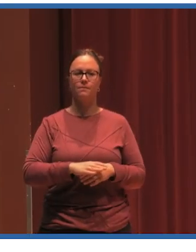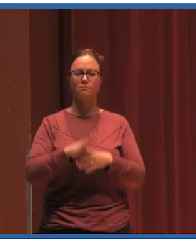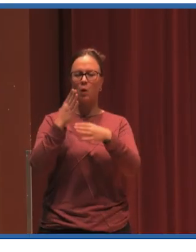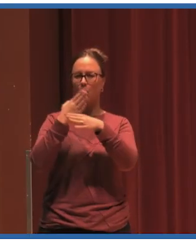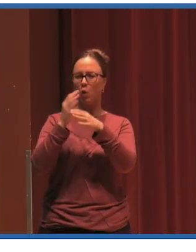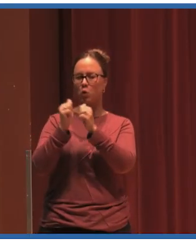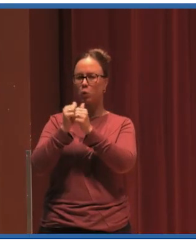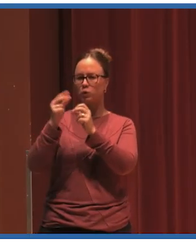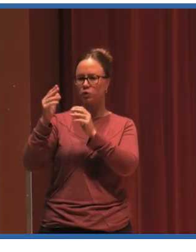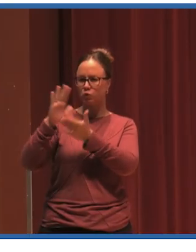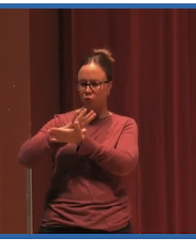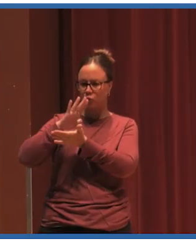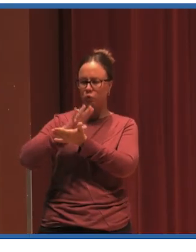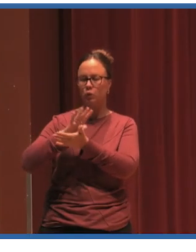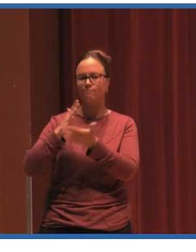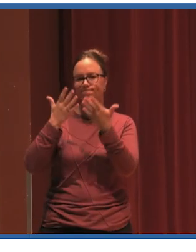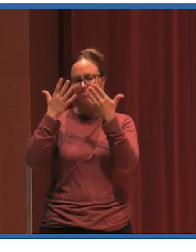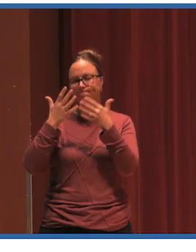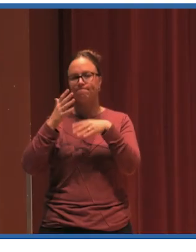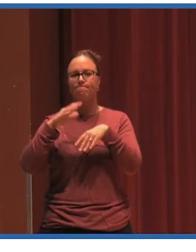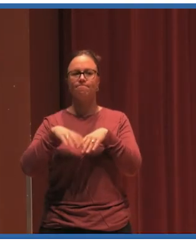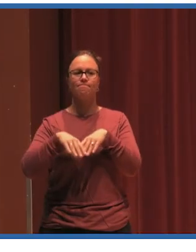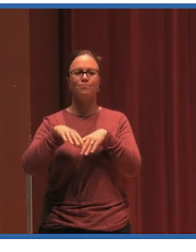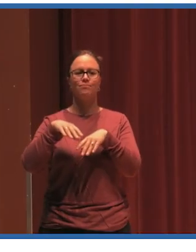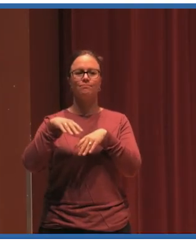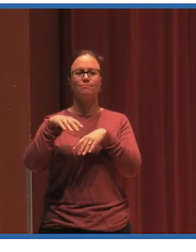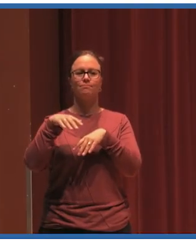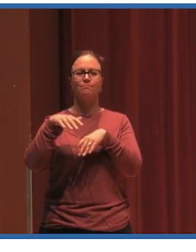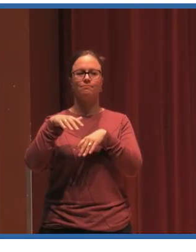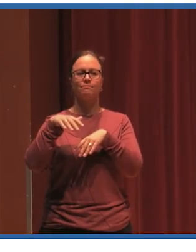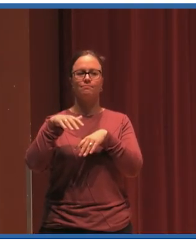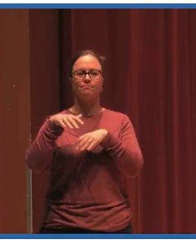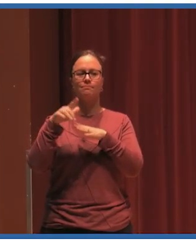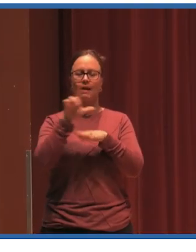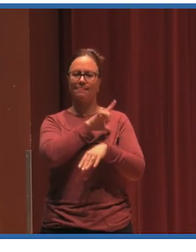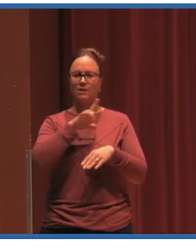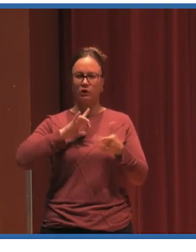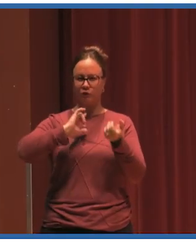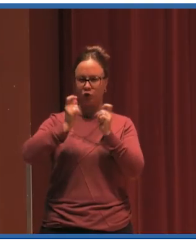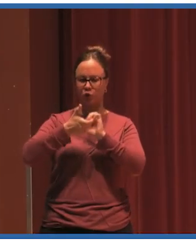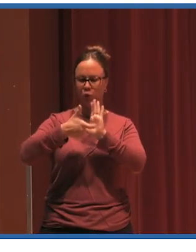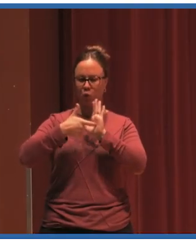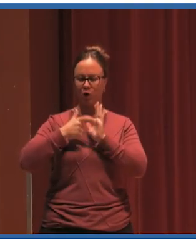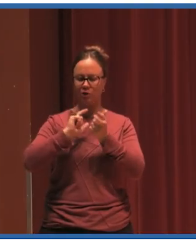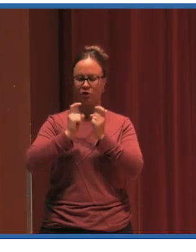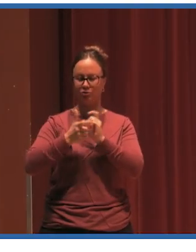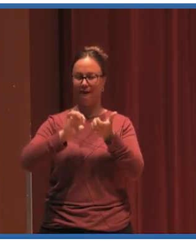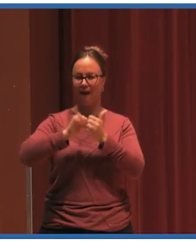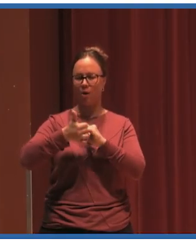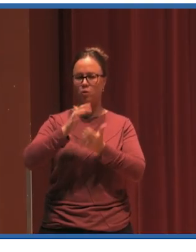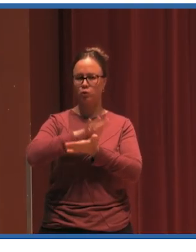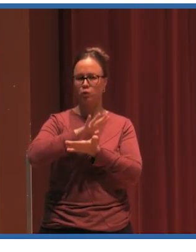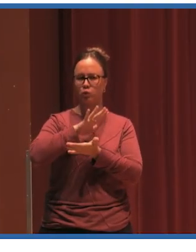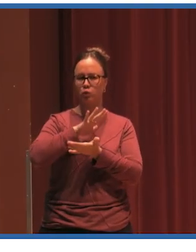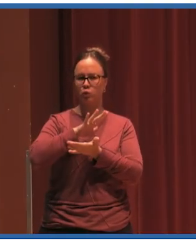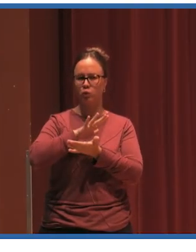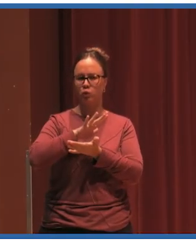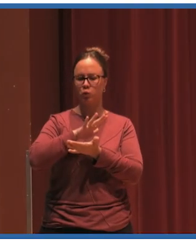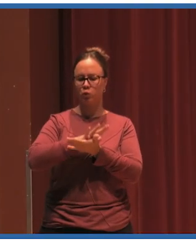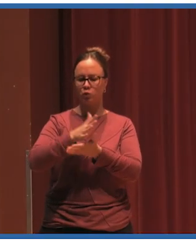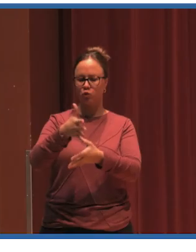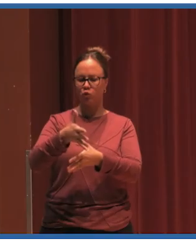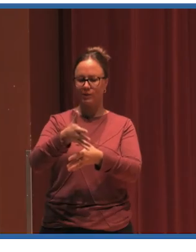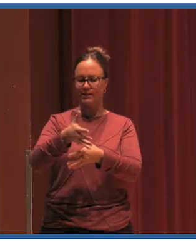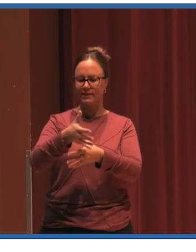schools. Unfortunately, due to a legislative change that required changes in the way schools receive